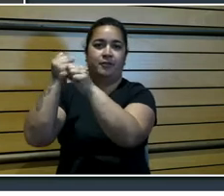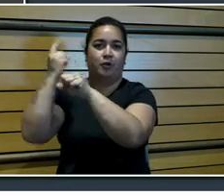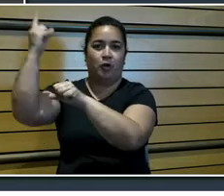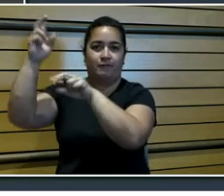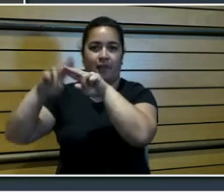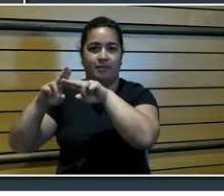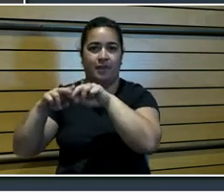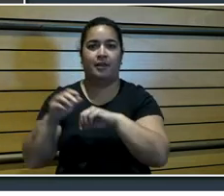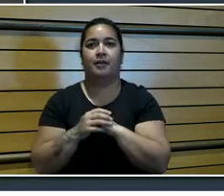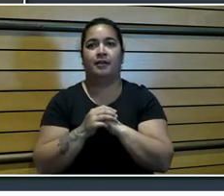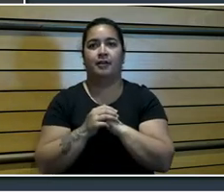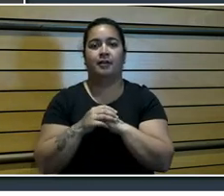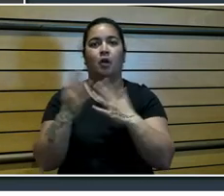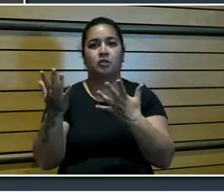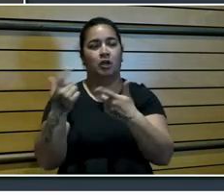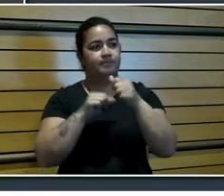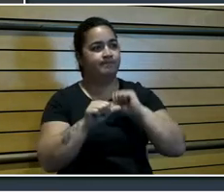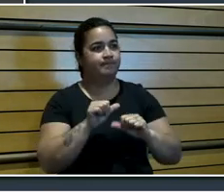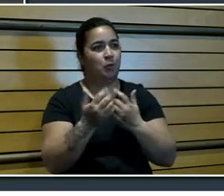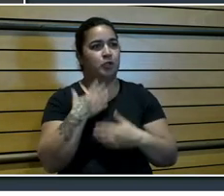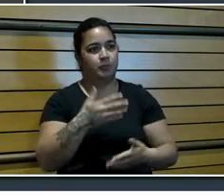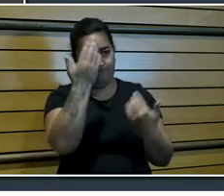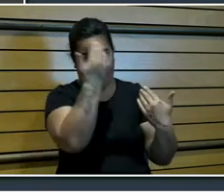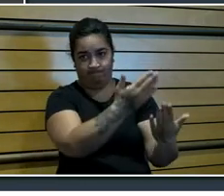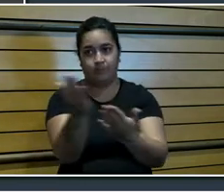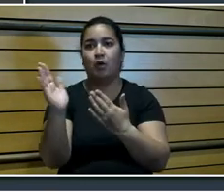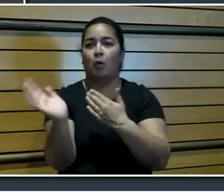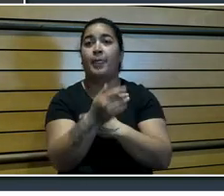the person. To us, the living faces.